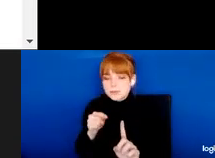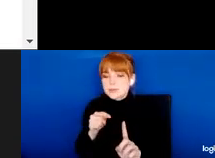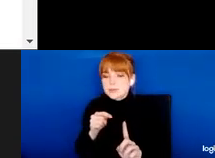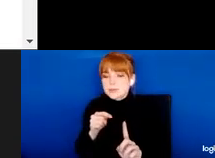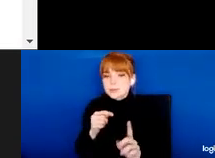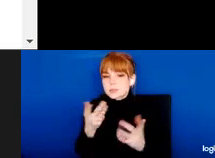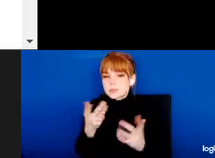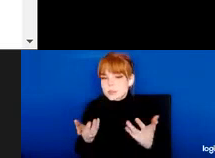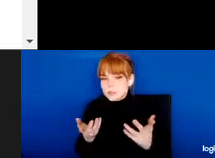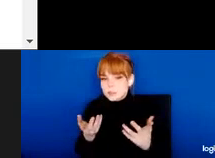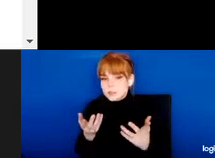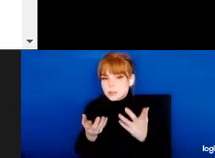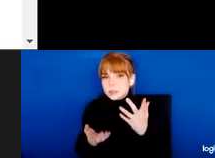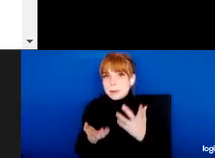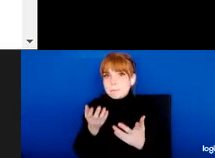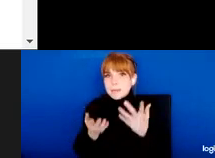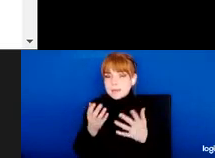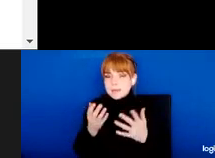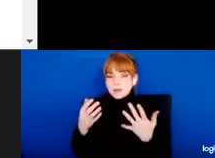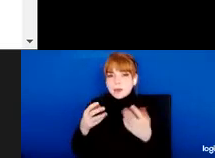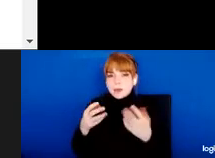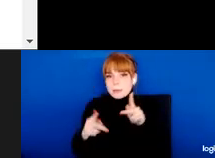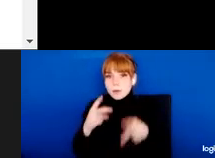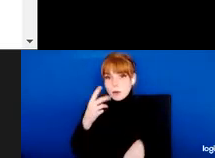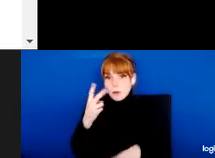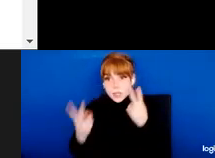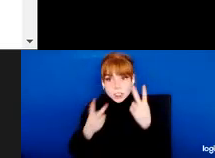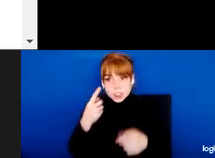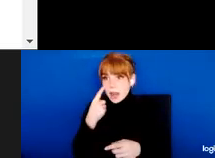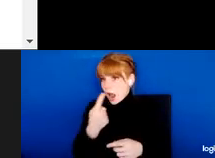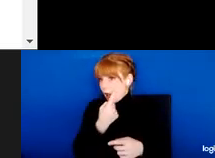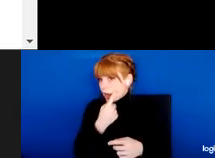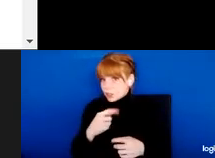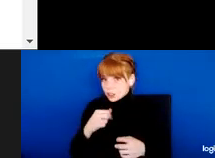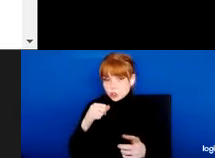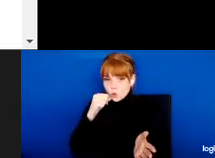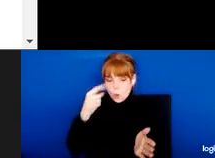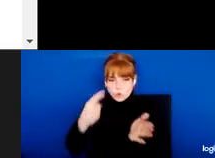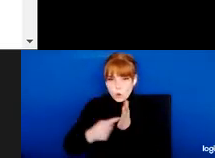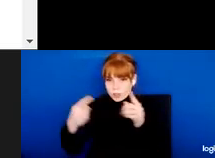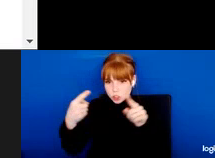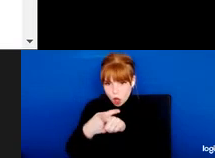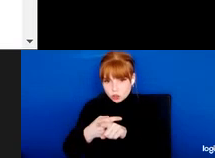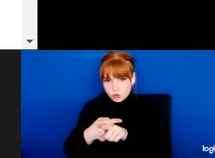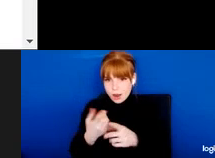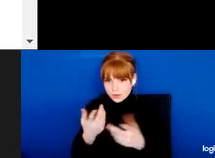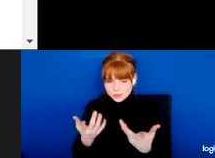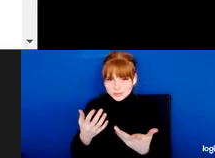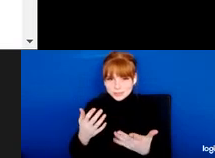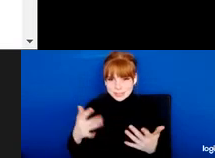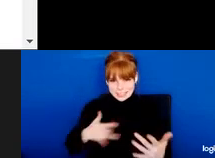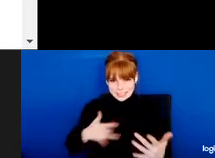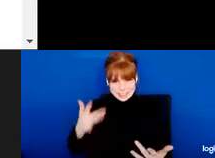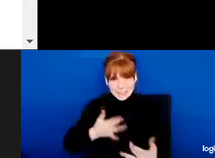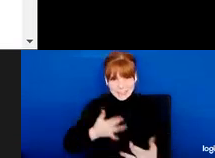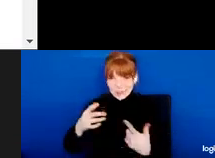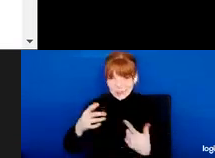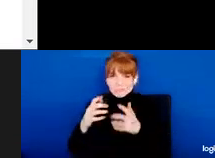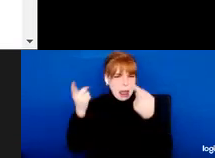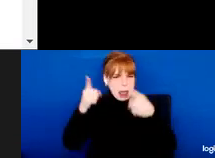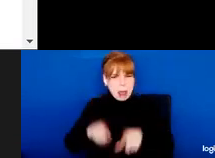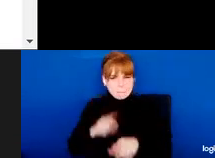don't have as much contrast sensitivity. That happens to almost all of us with age. I'm starting to experience it myself, just not quite able to